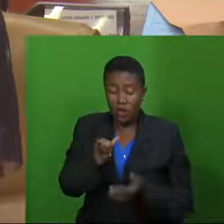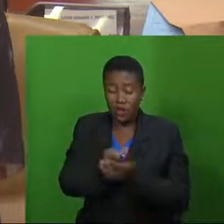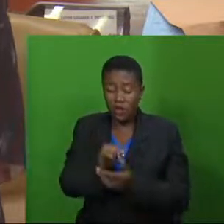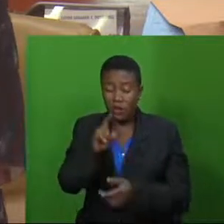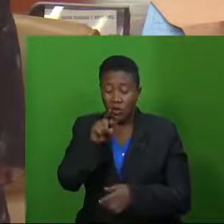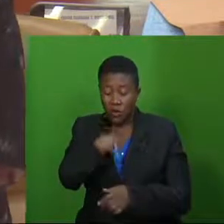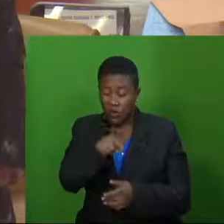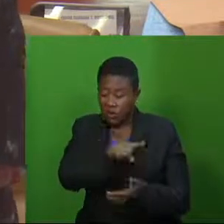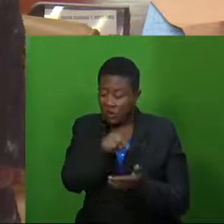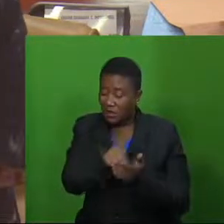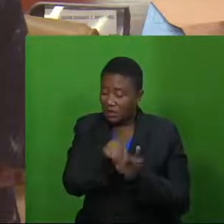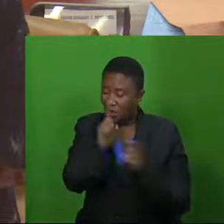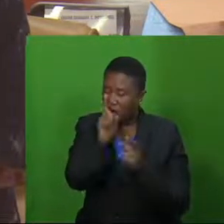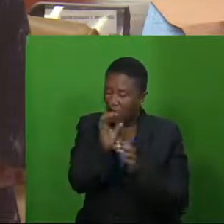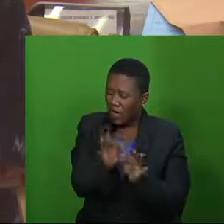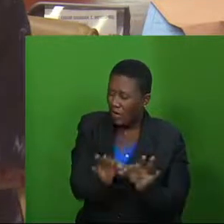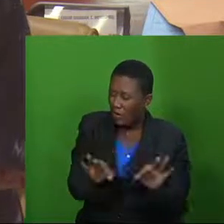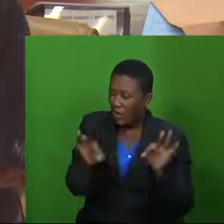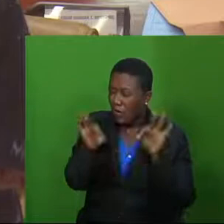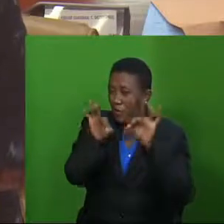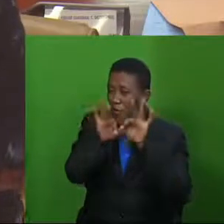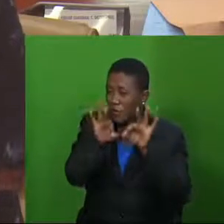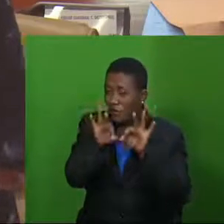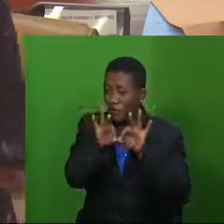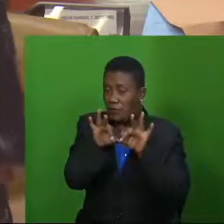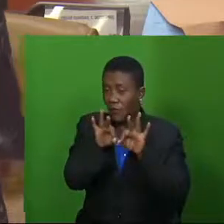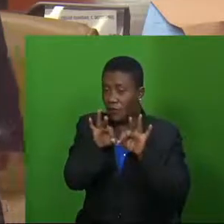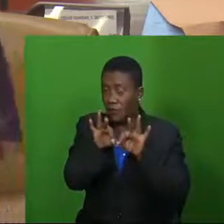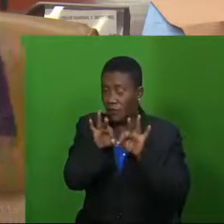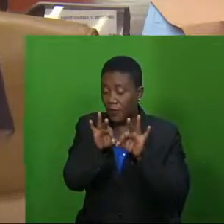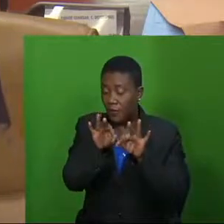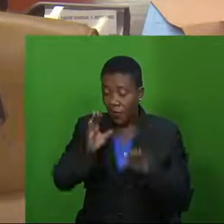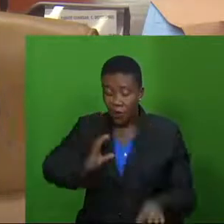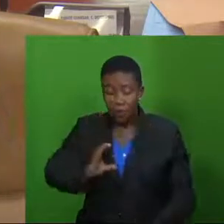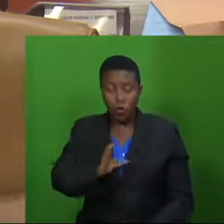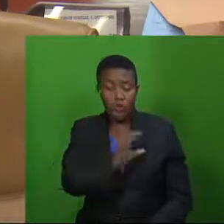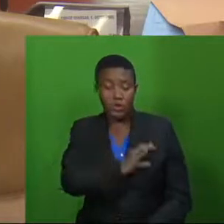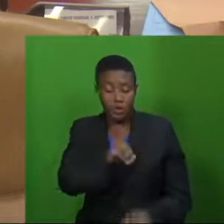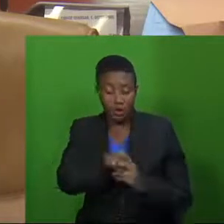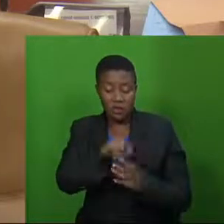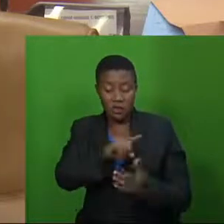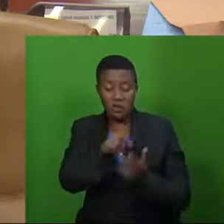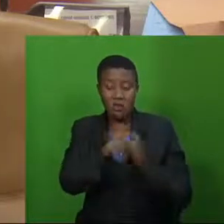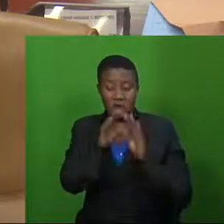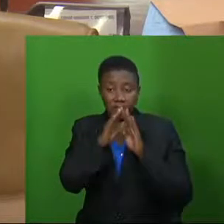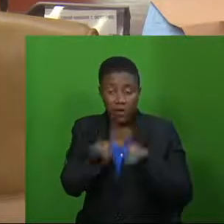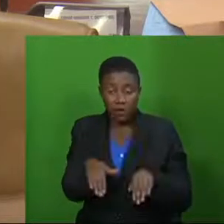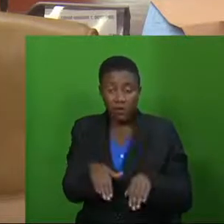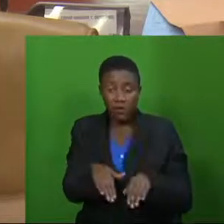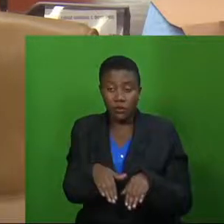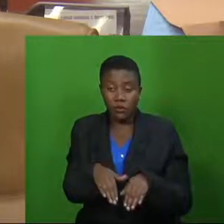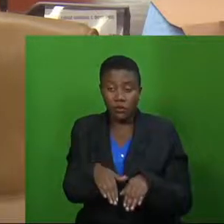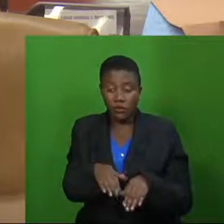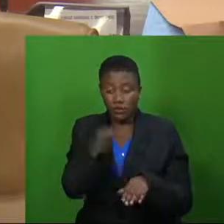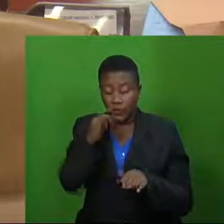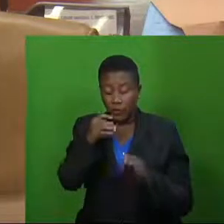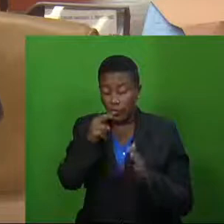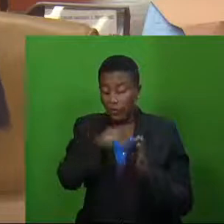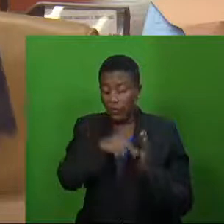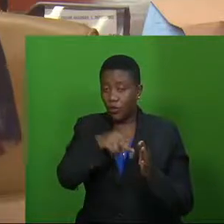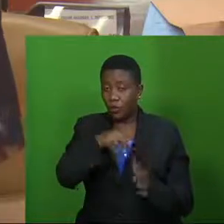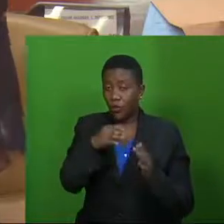most important, if not the most important committee of this House. Mr. Speaker, if you read Order